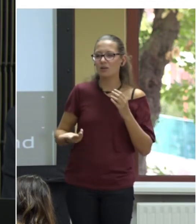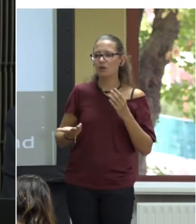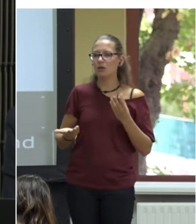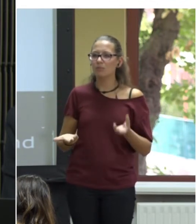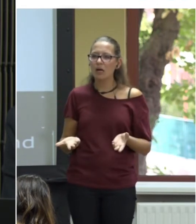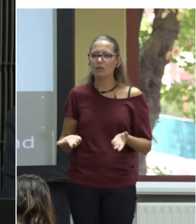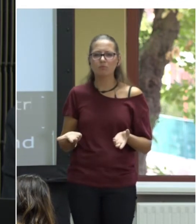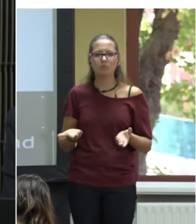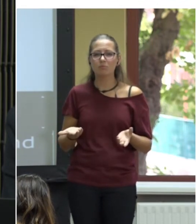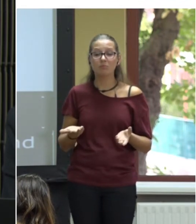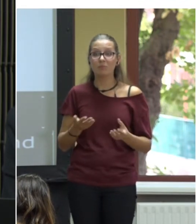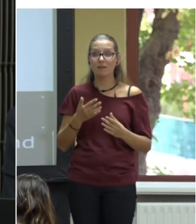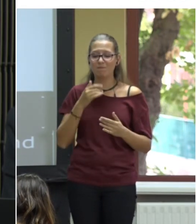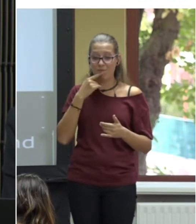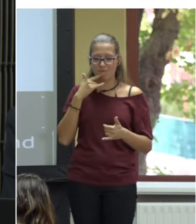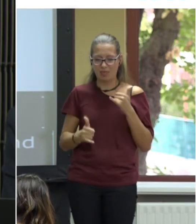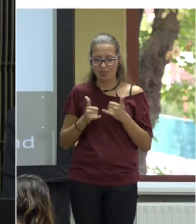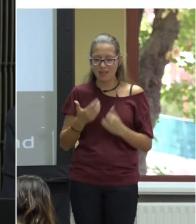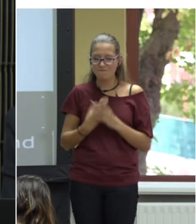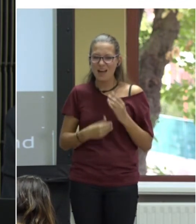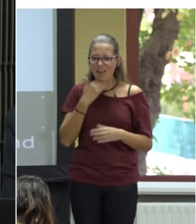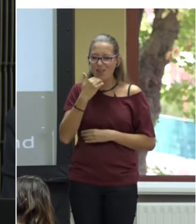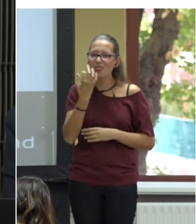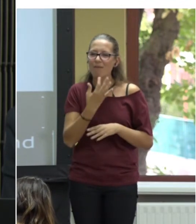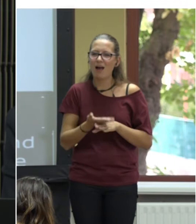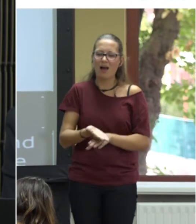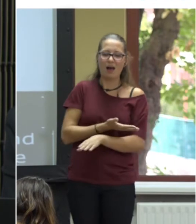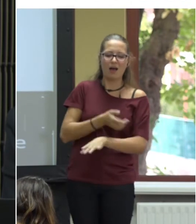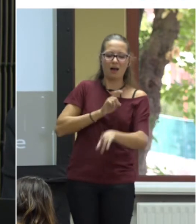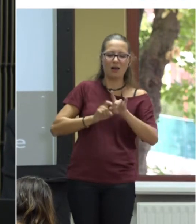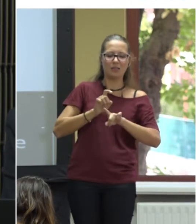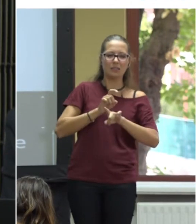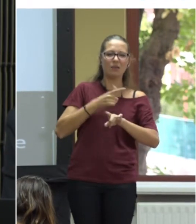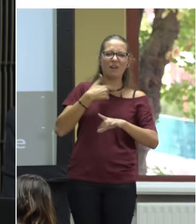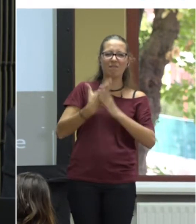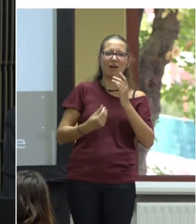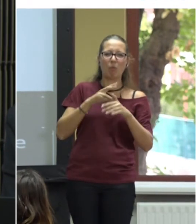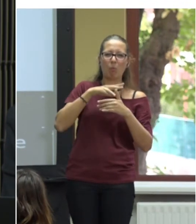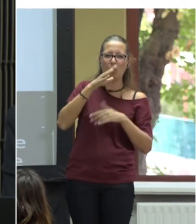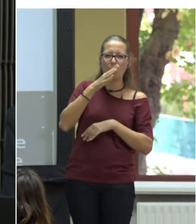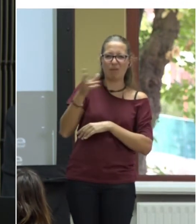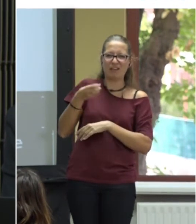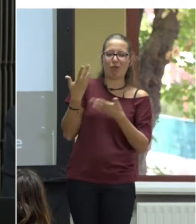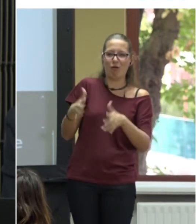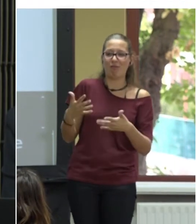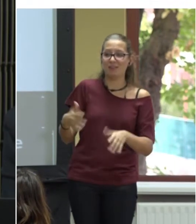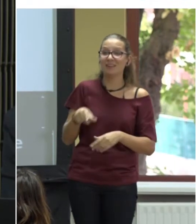there are enough people currently out in this world who can solve the problem because the sensors are there.